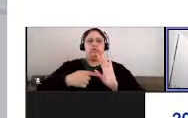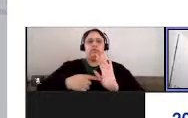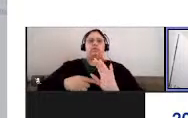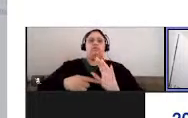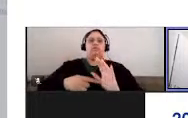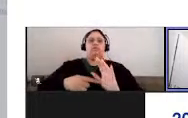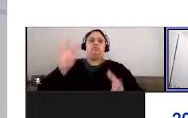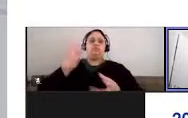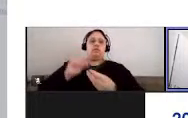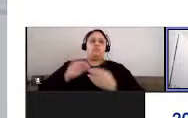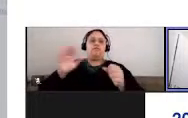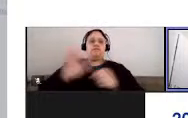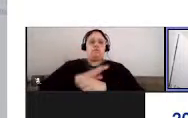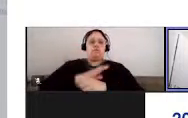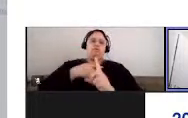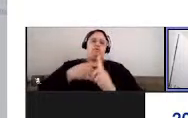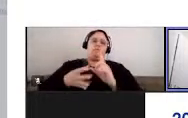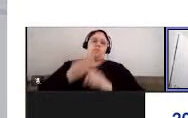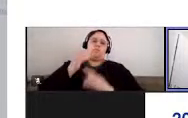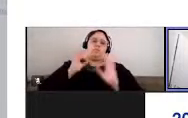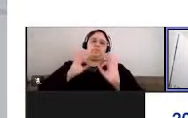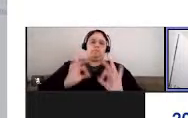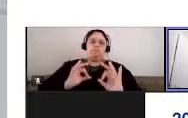fully achieved.